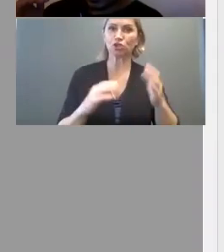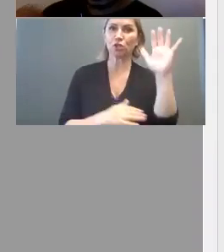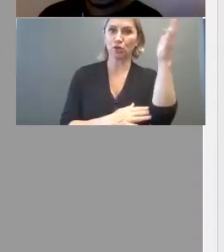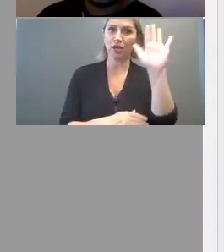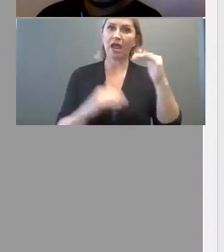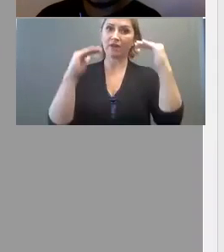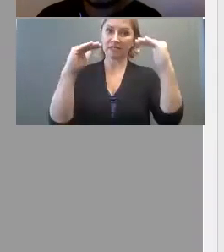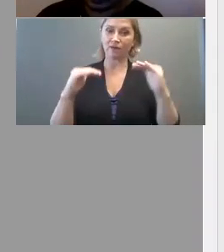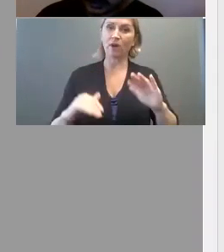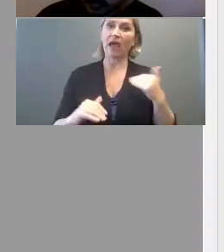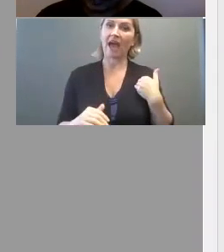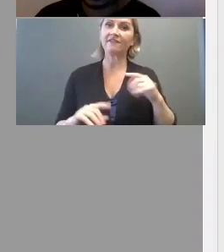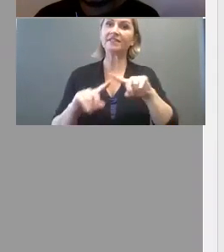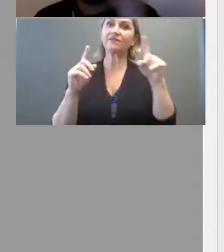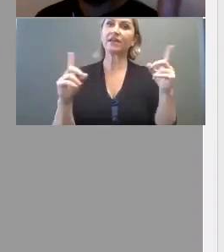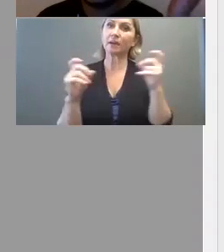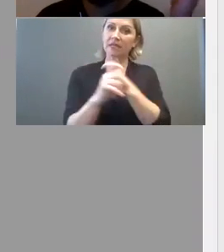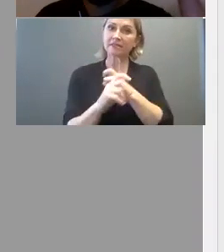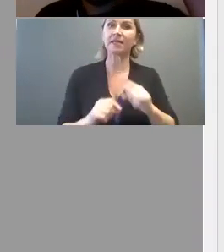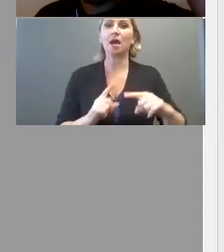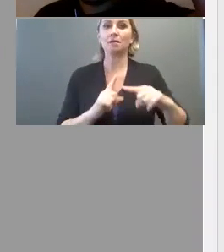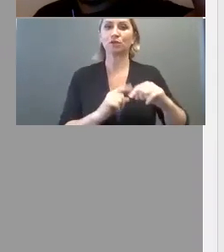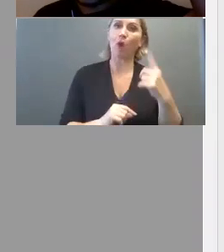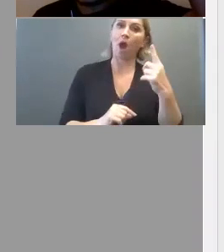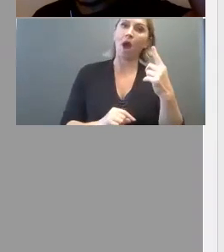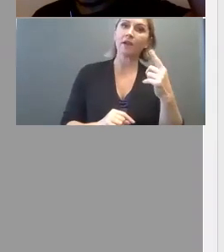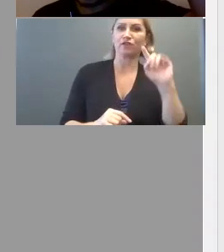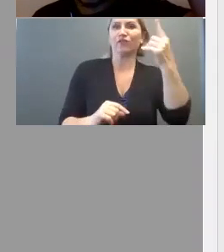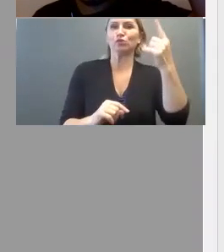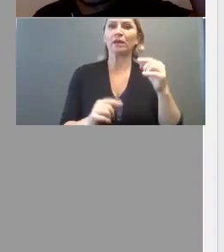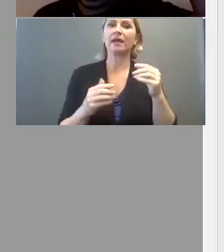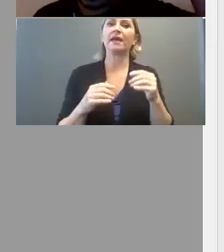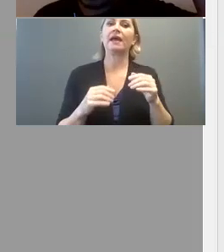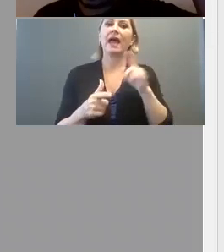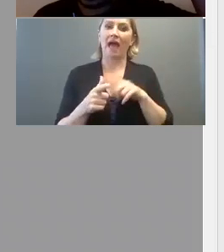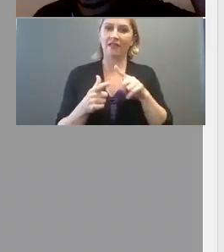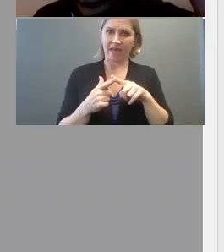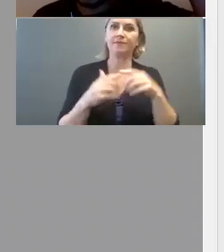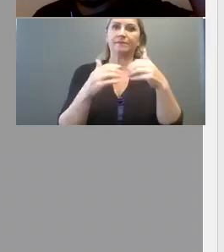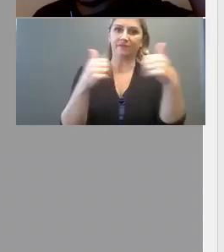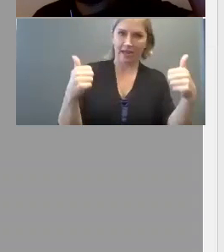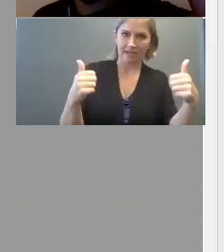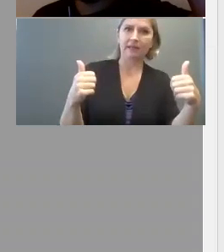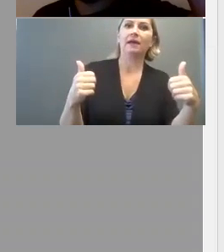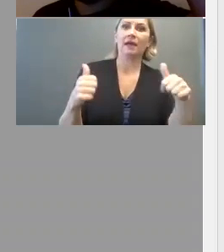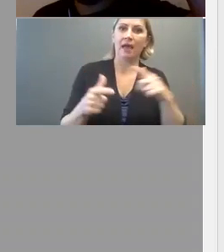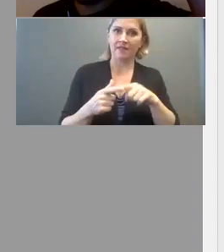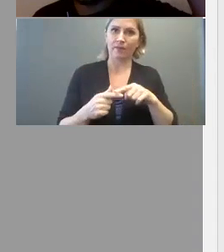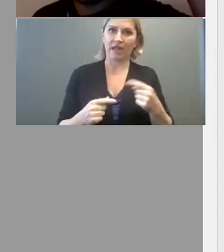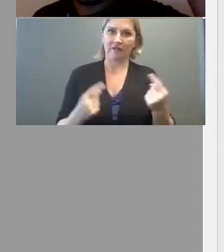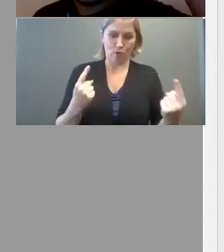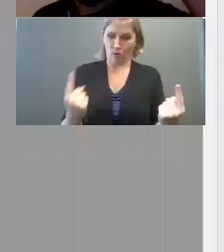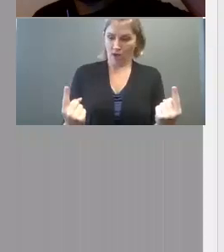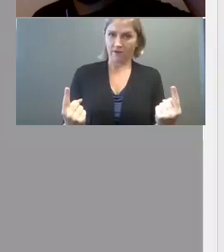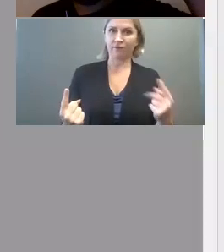a different complexity. It was 1 for the first one, then it divides it into 2, and then we have 2 pairs of ones for the